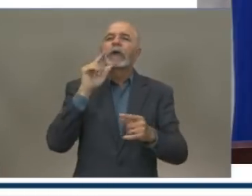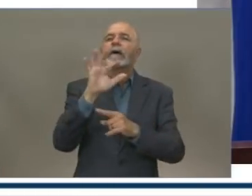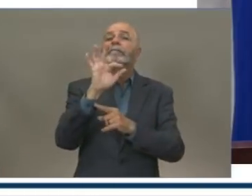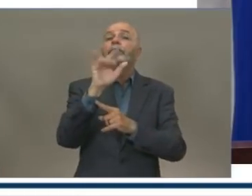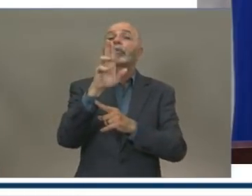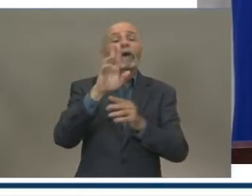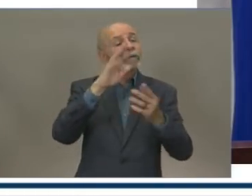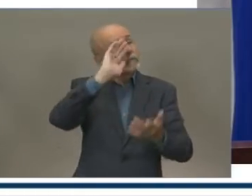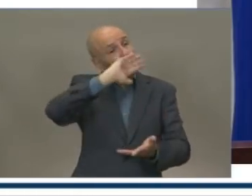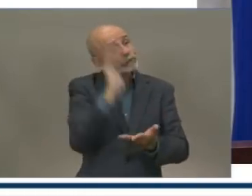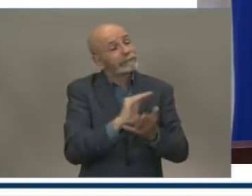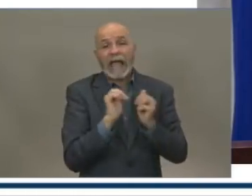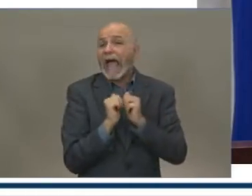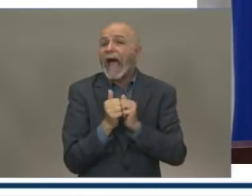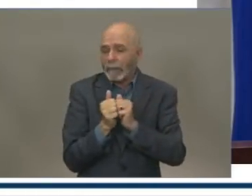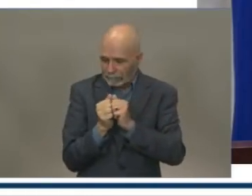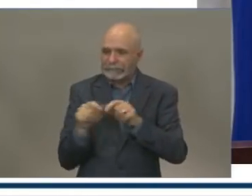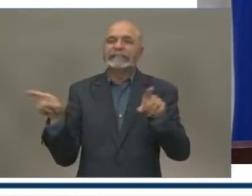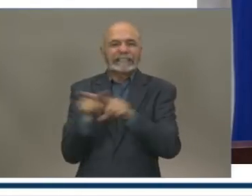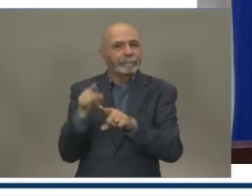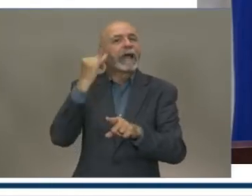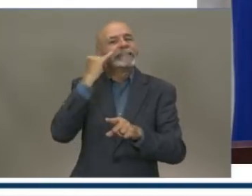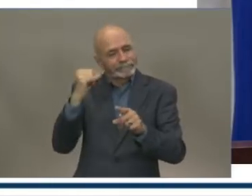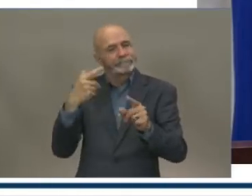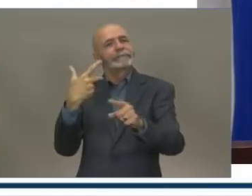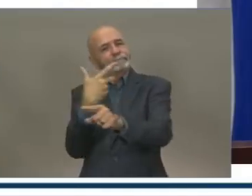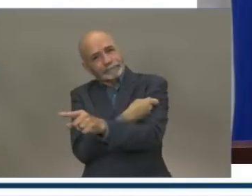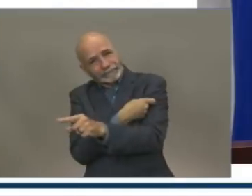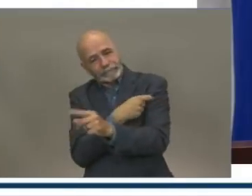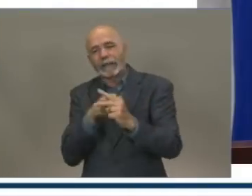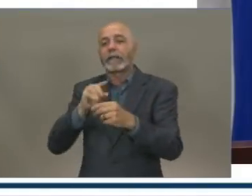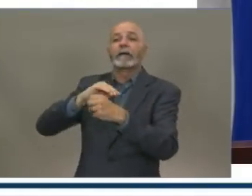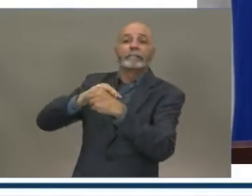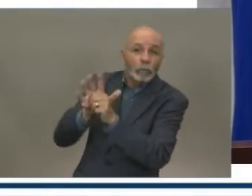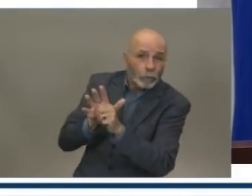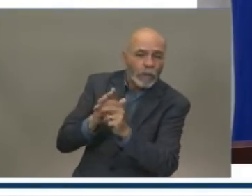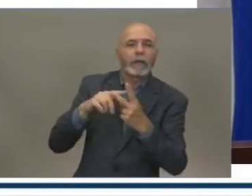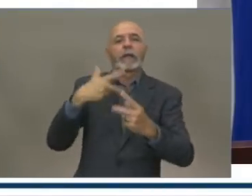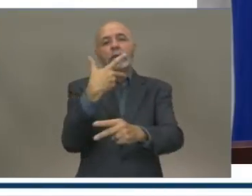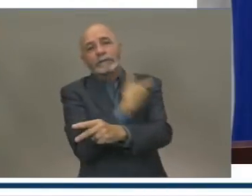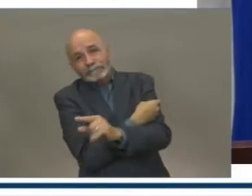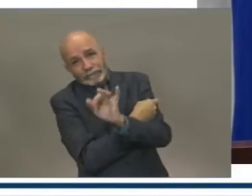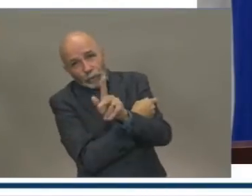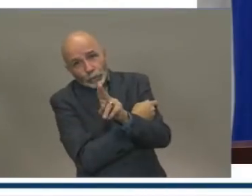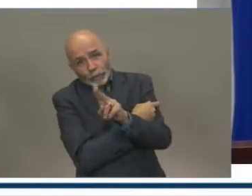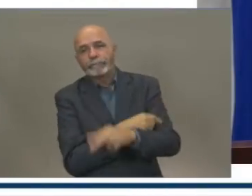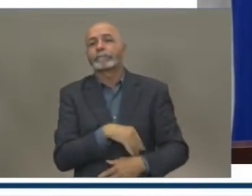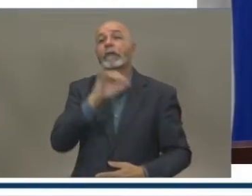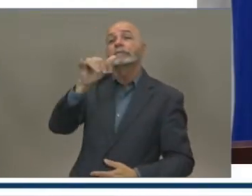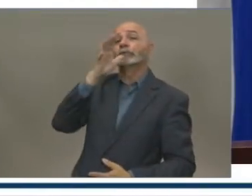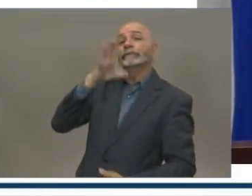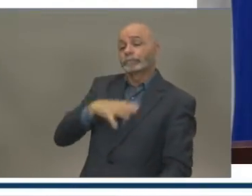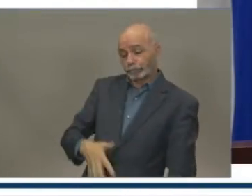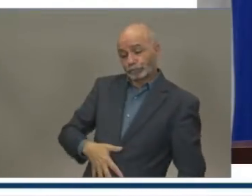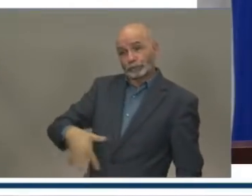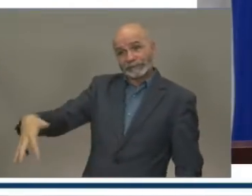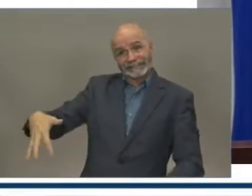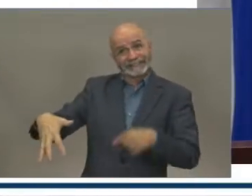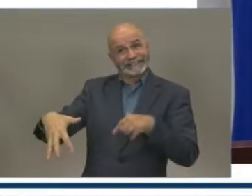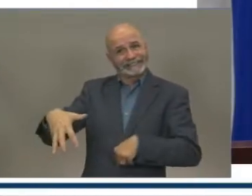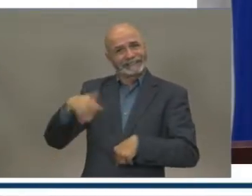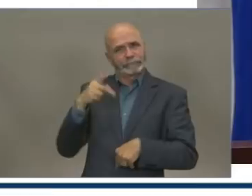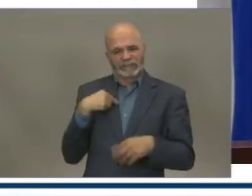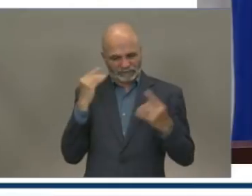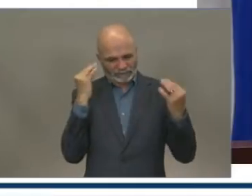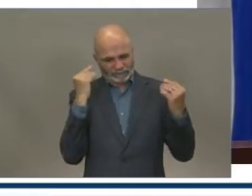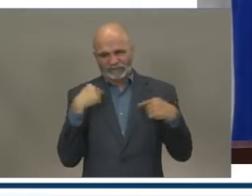both viruses. And I want to provide a reminder to pregnant women, because I'm getting a number of questions about that from